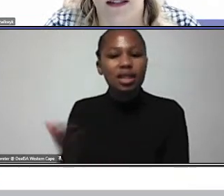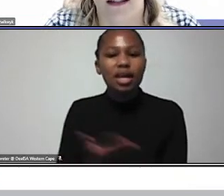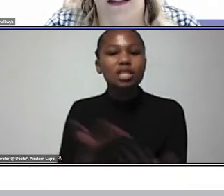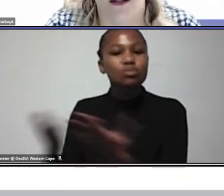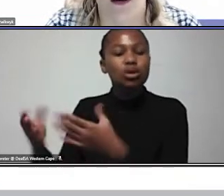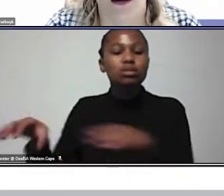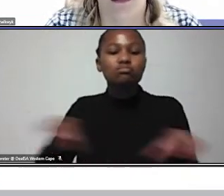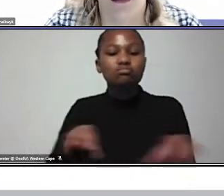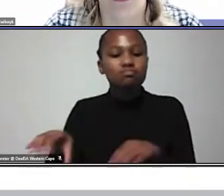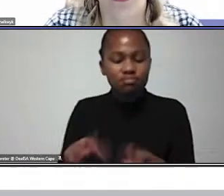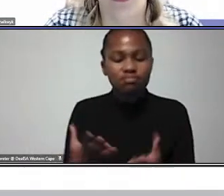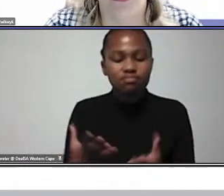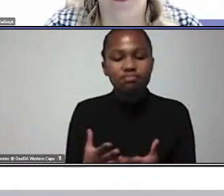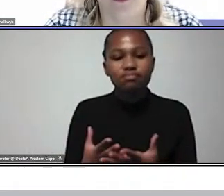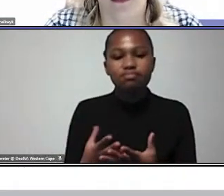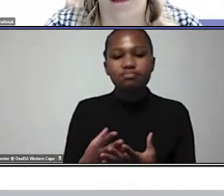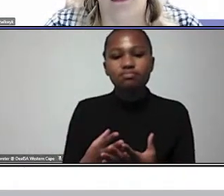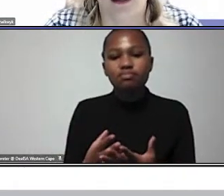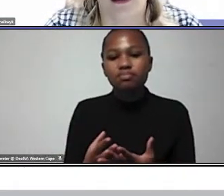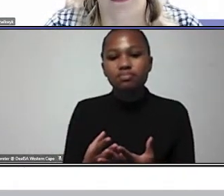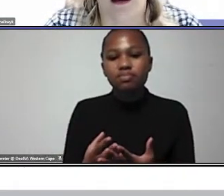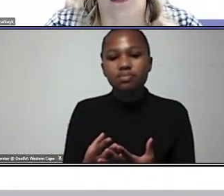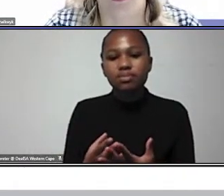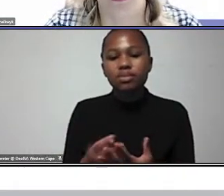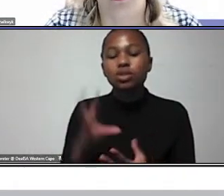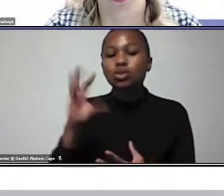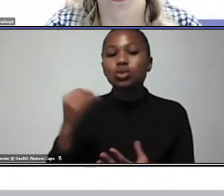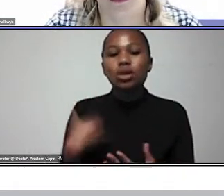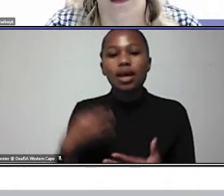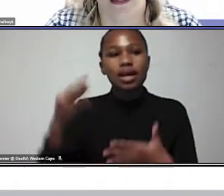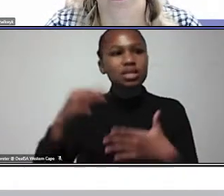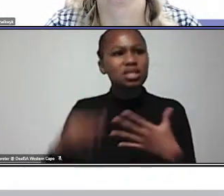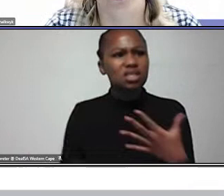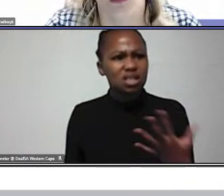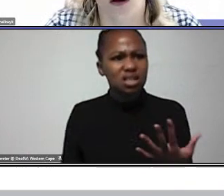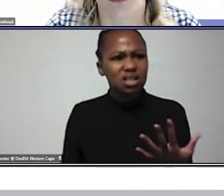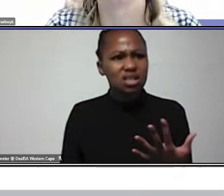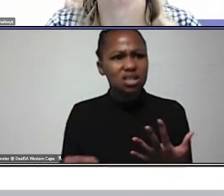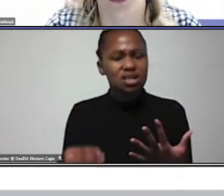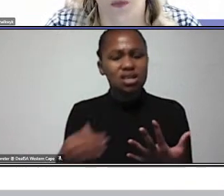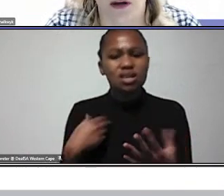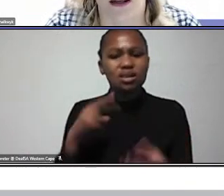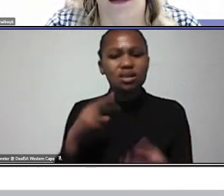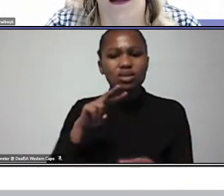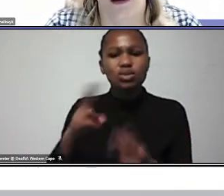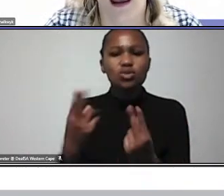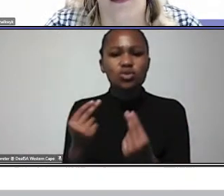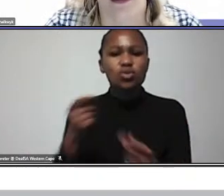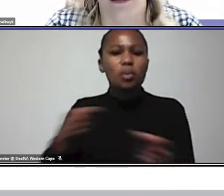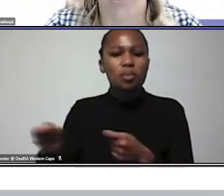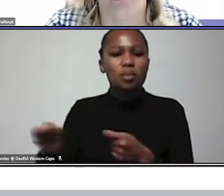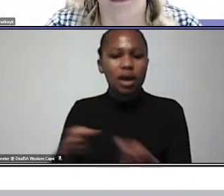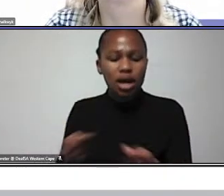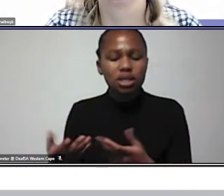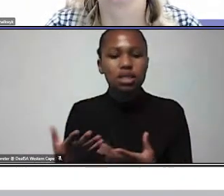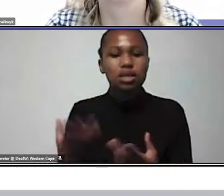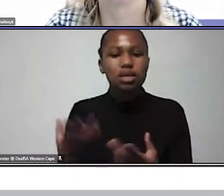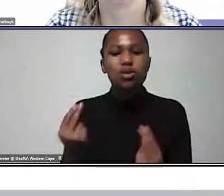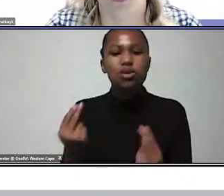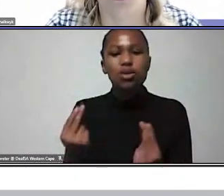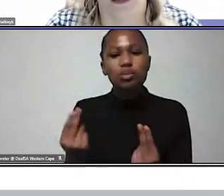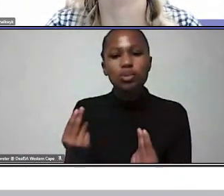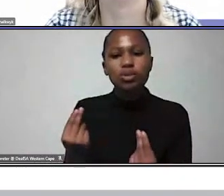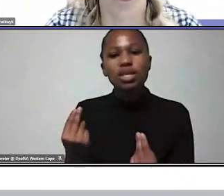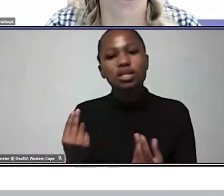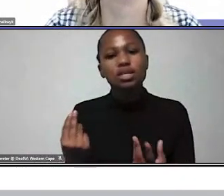manufacturing sectors, et cetera. So definitely looking at how do we support and access new markets with new products. And that is a medium to